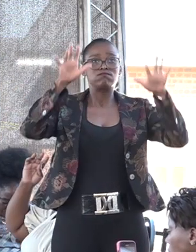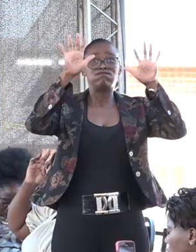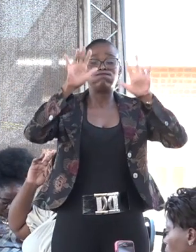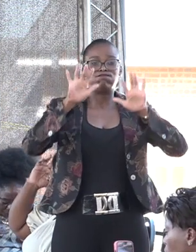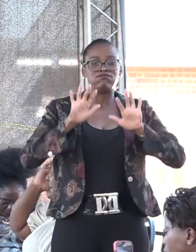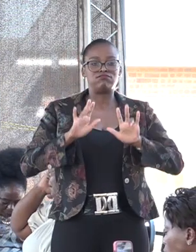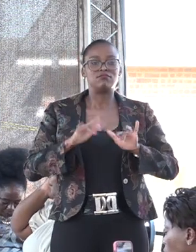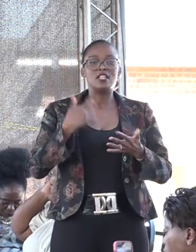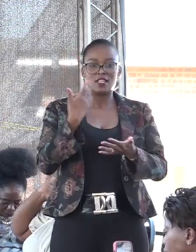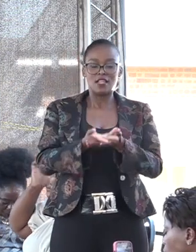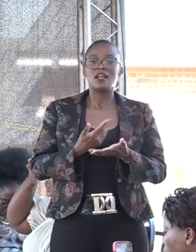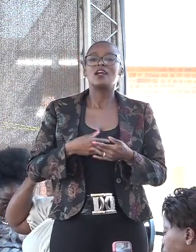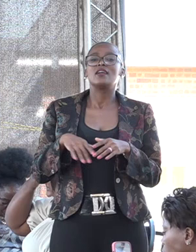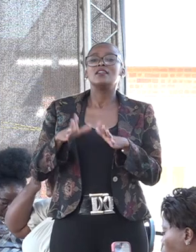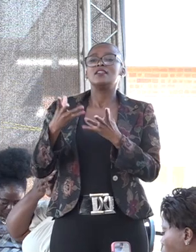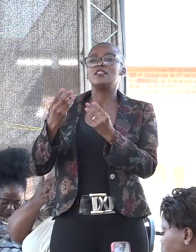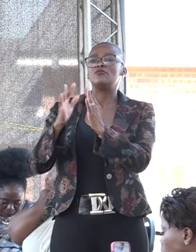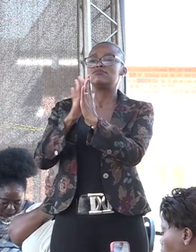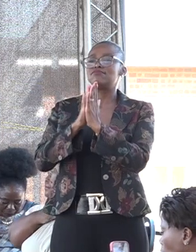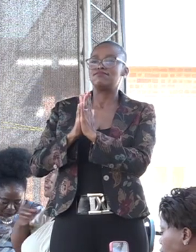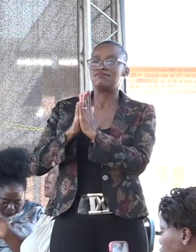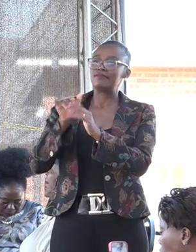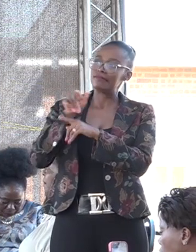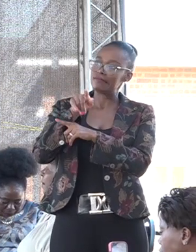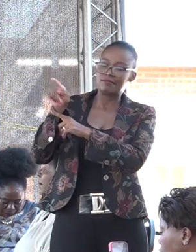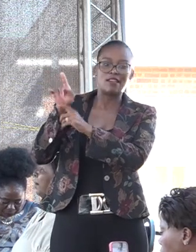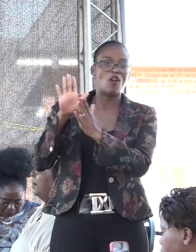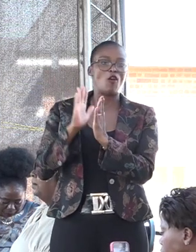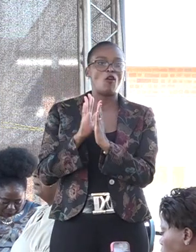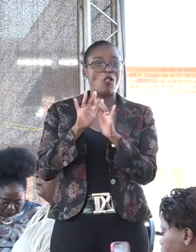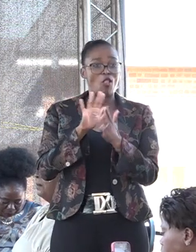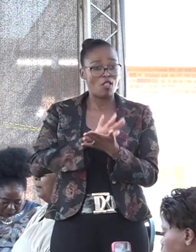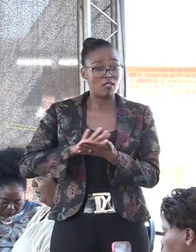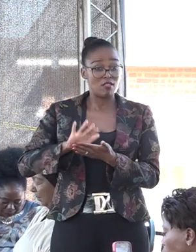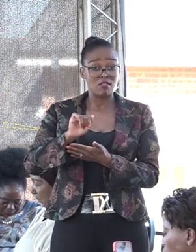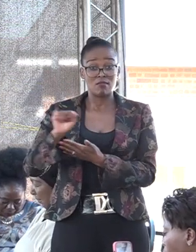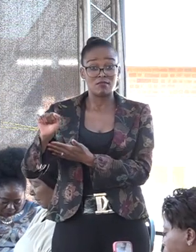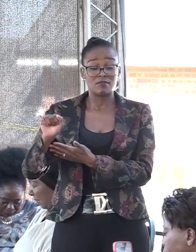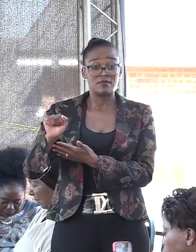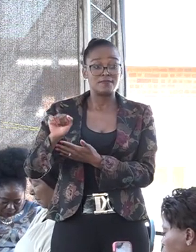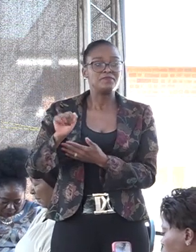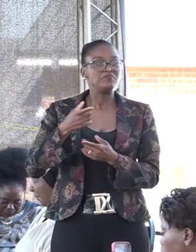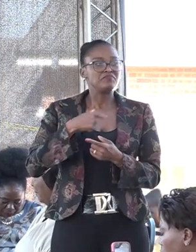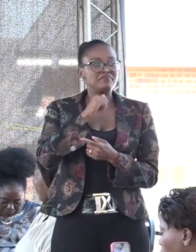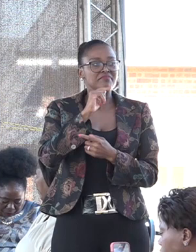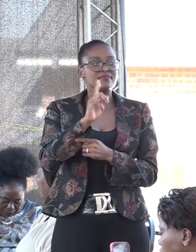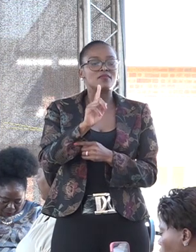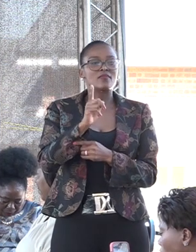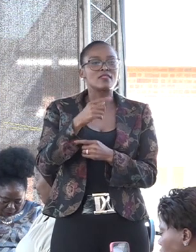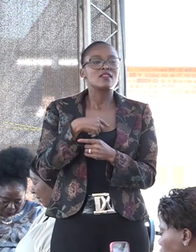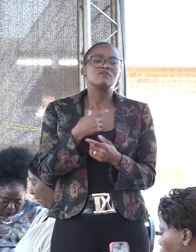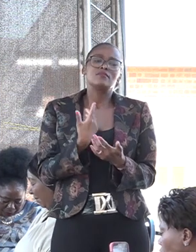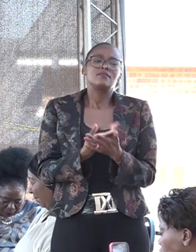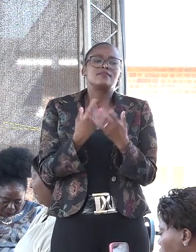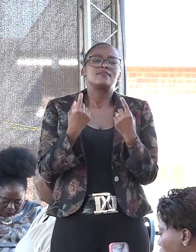sikhona ukubamba iassembly yethu kahle lapho ngithi. So besithi sicacise lokho